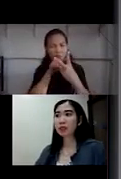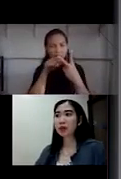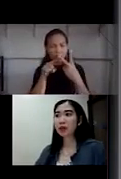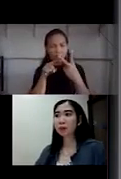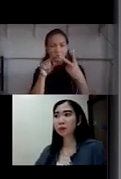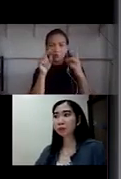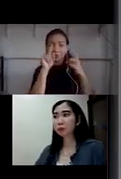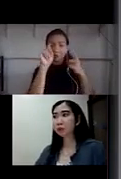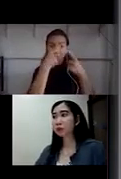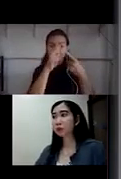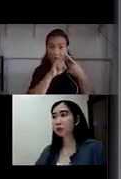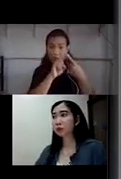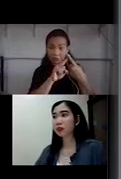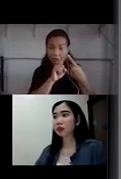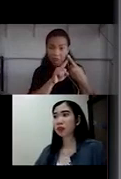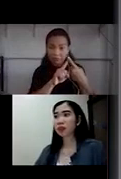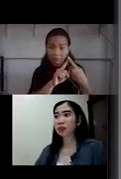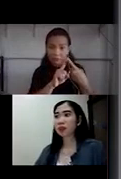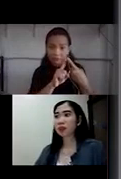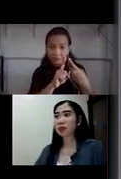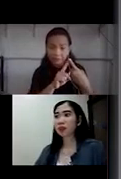means